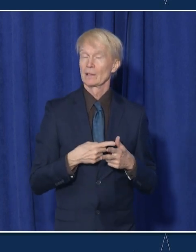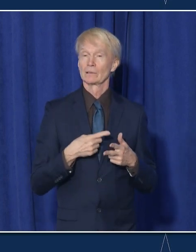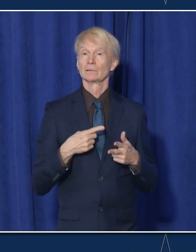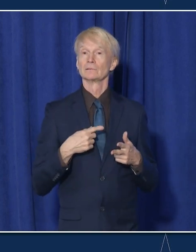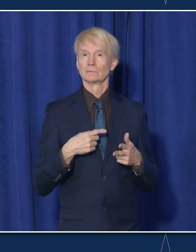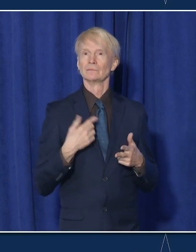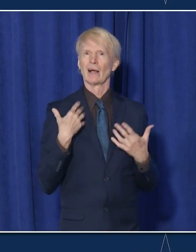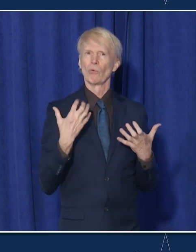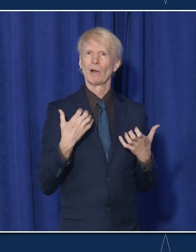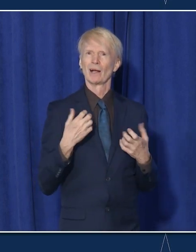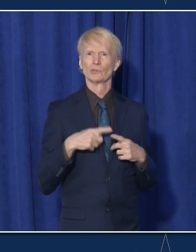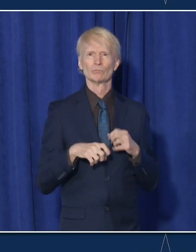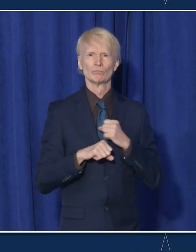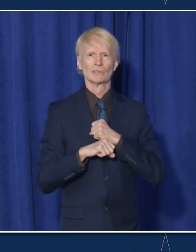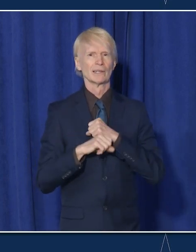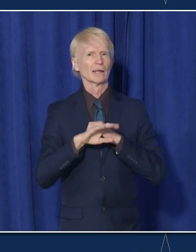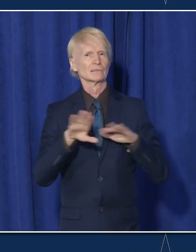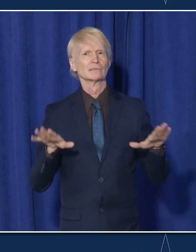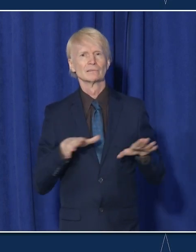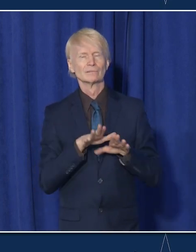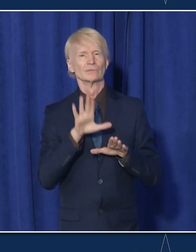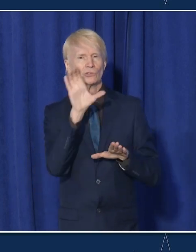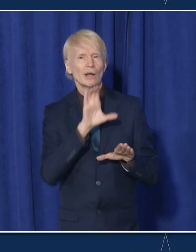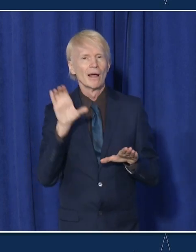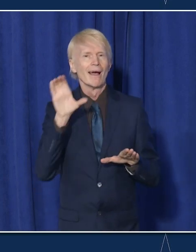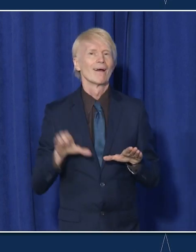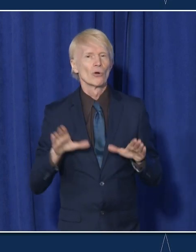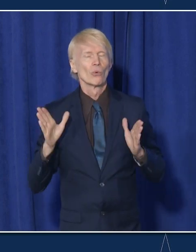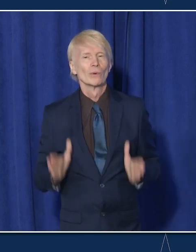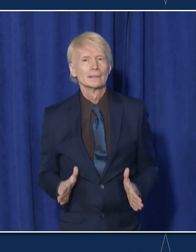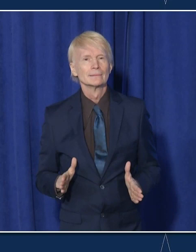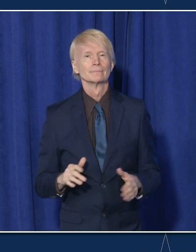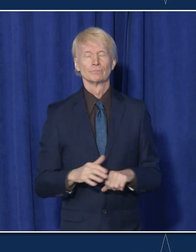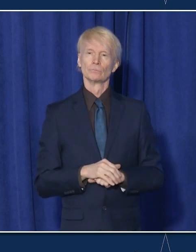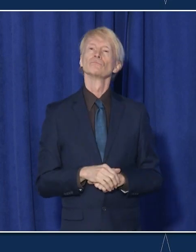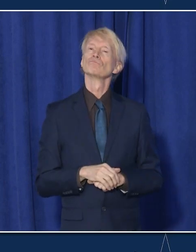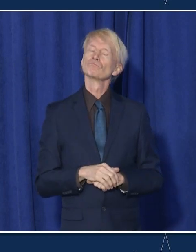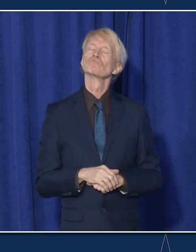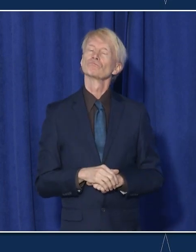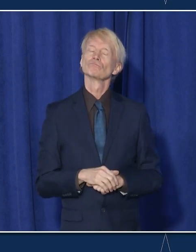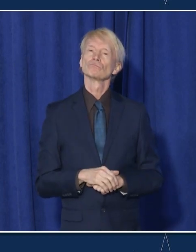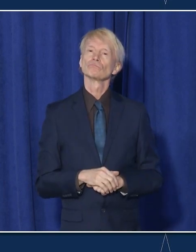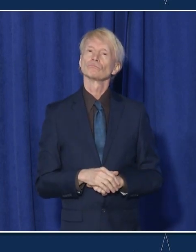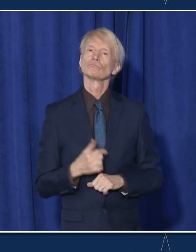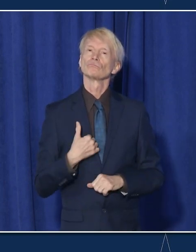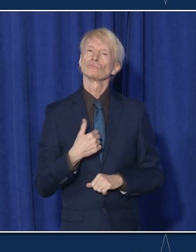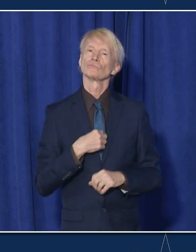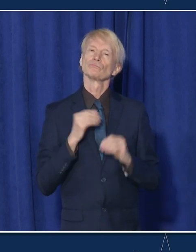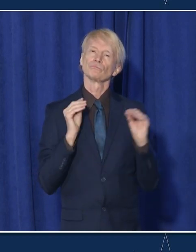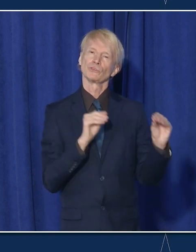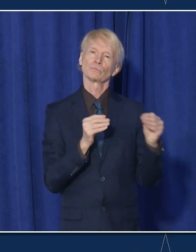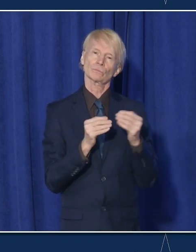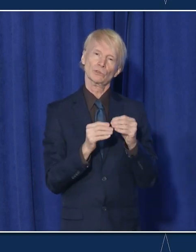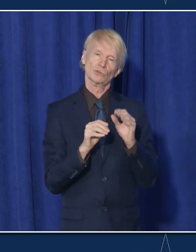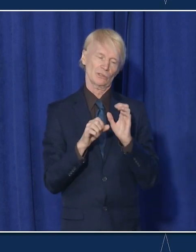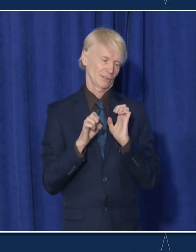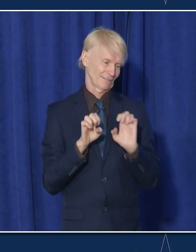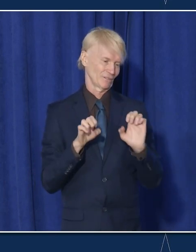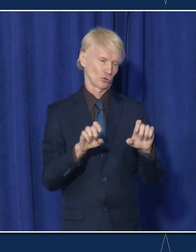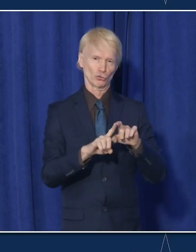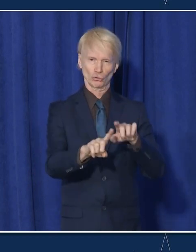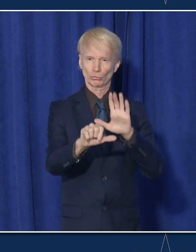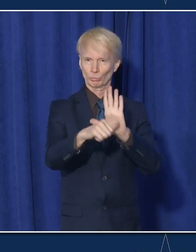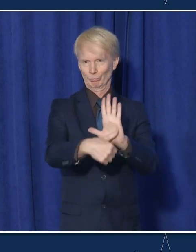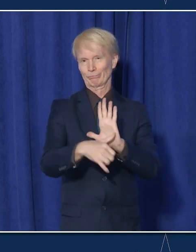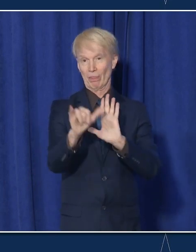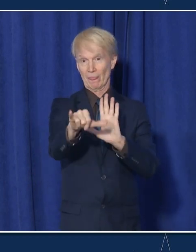want Chicagoans to be protected. And we are putting more I think, effort into messaging around that and